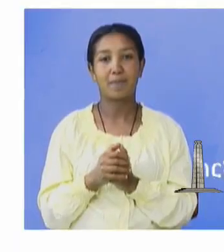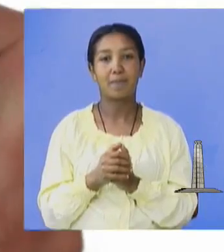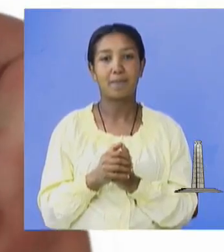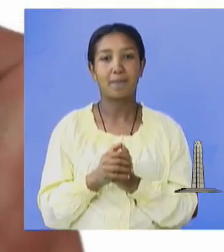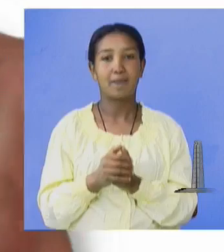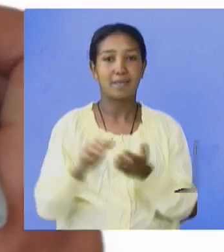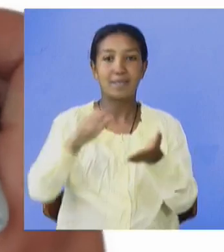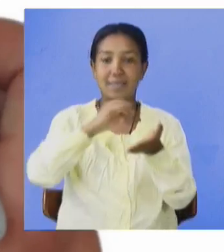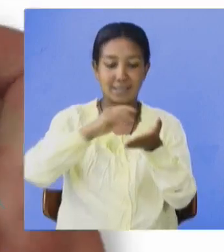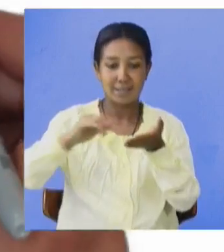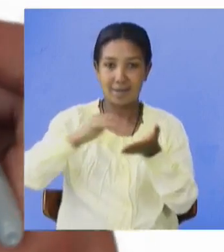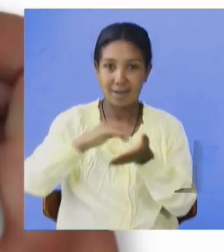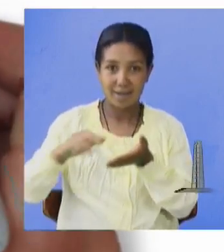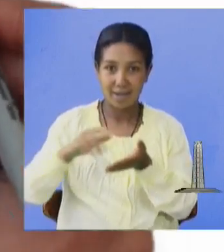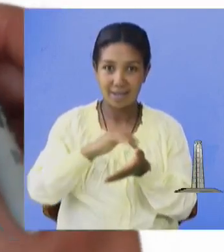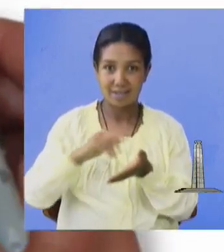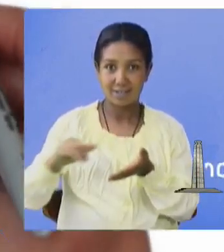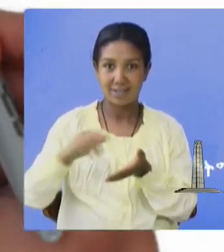Study.